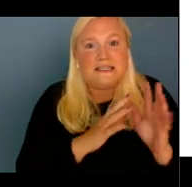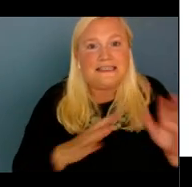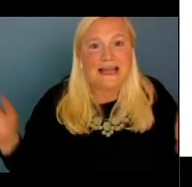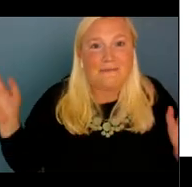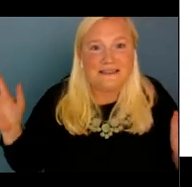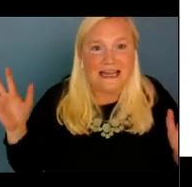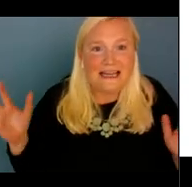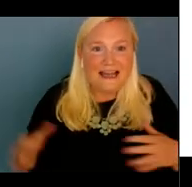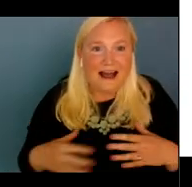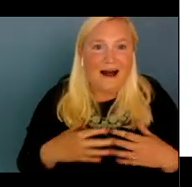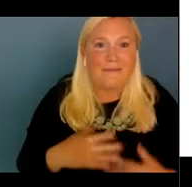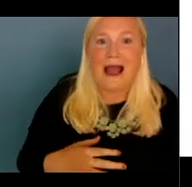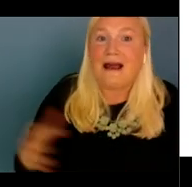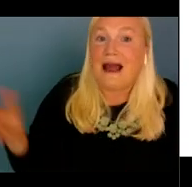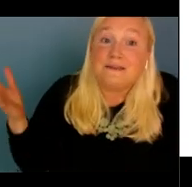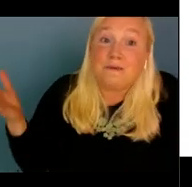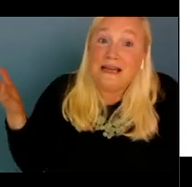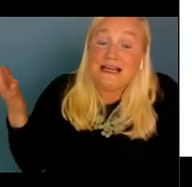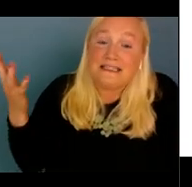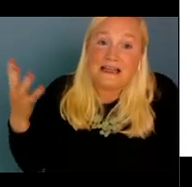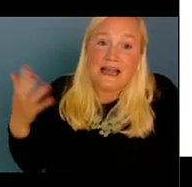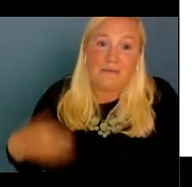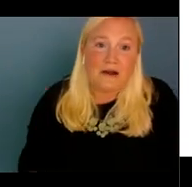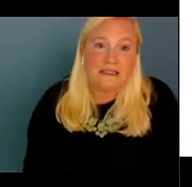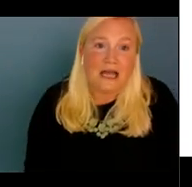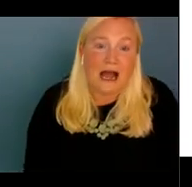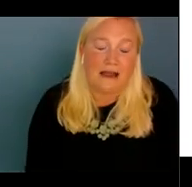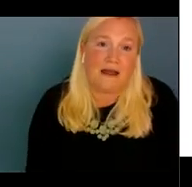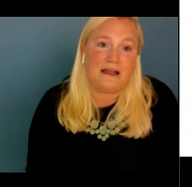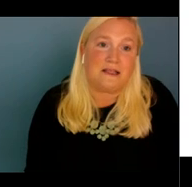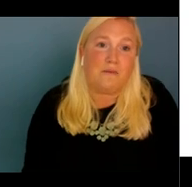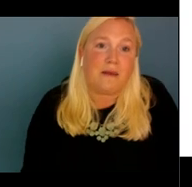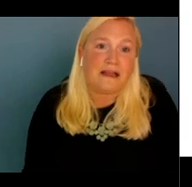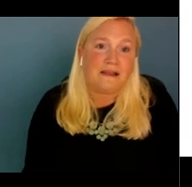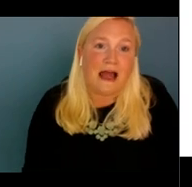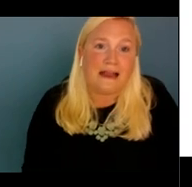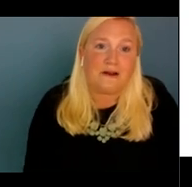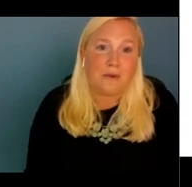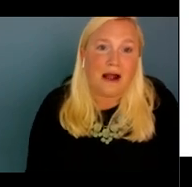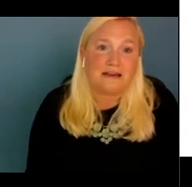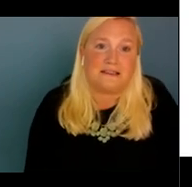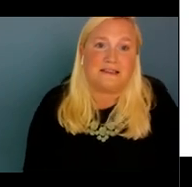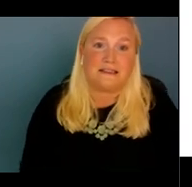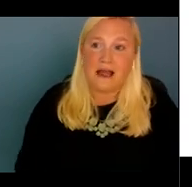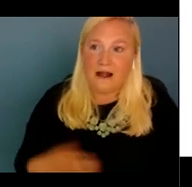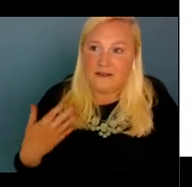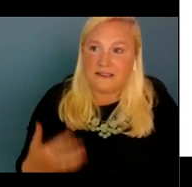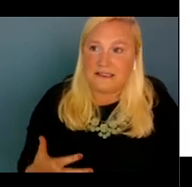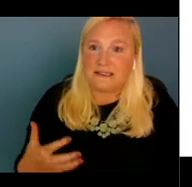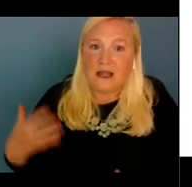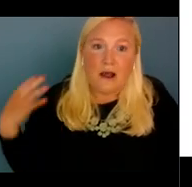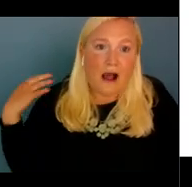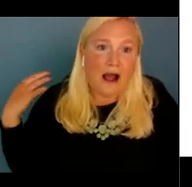that it's just accepted as what it is at that point in time. And so building that in your